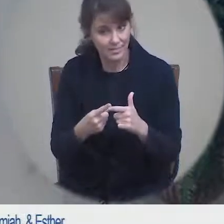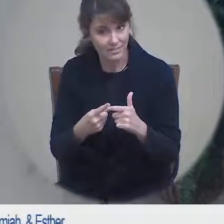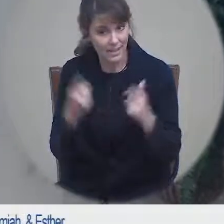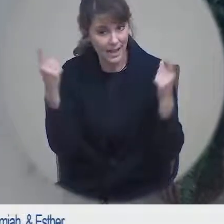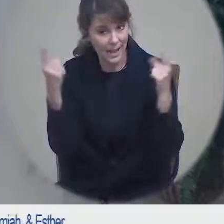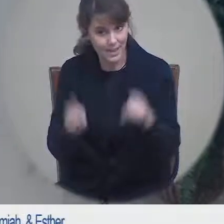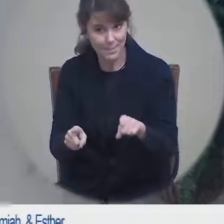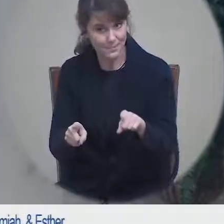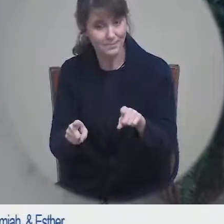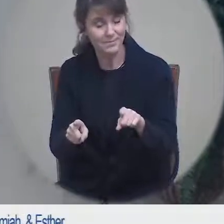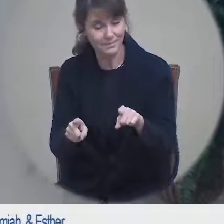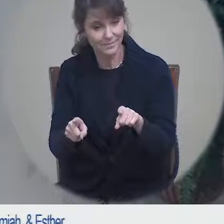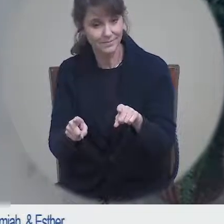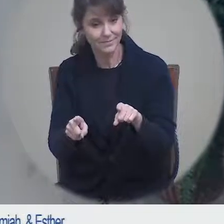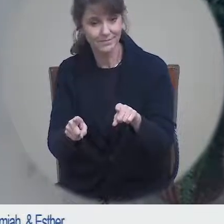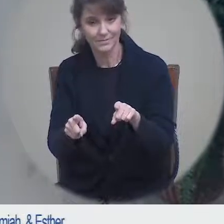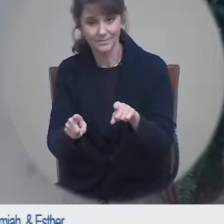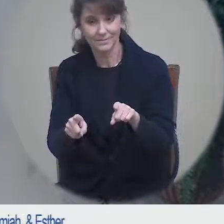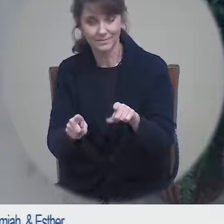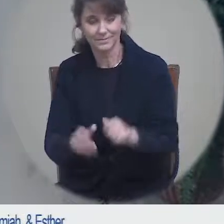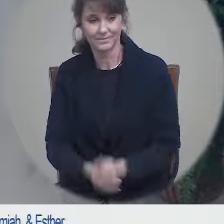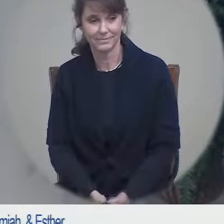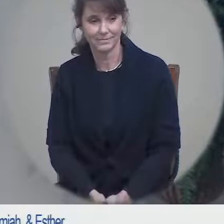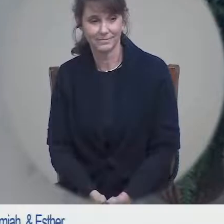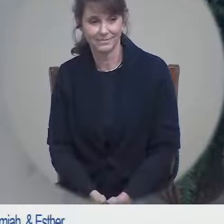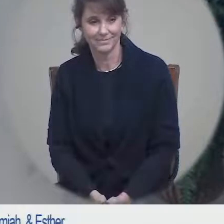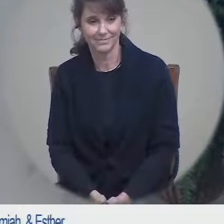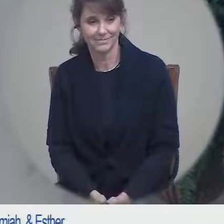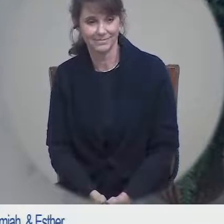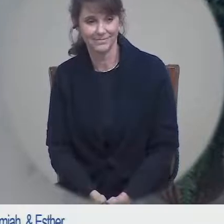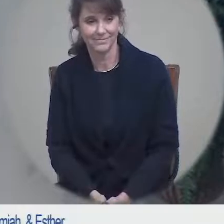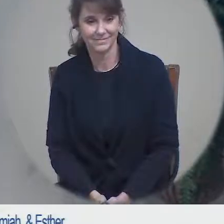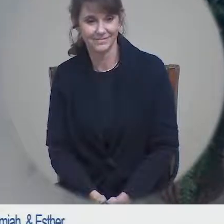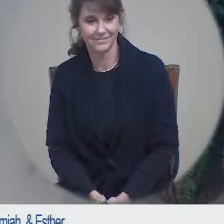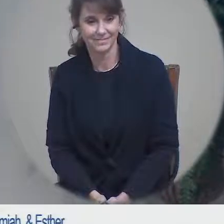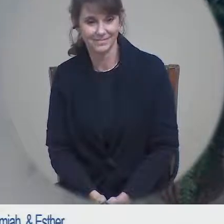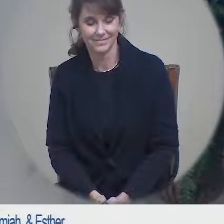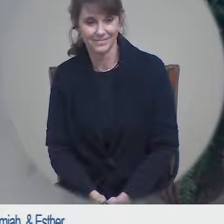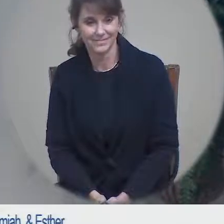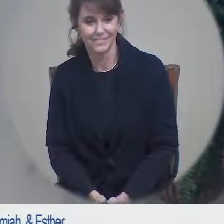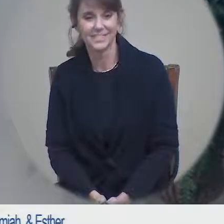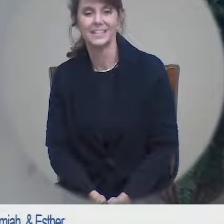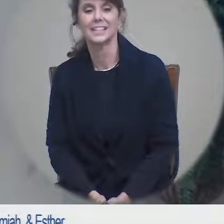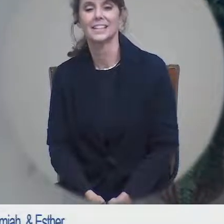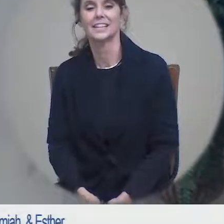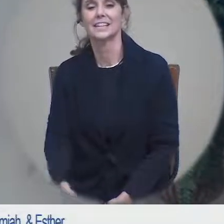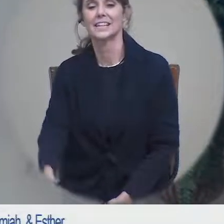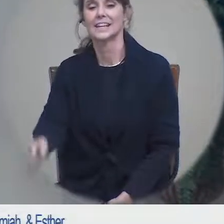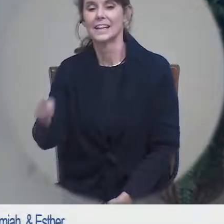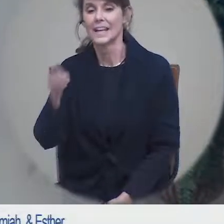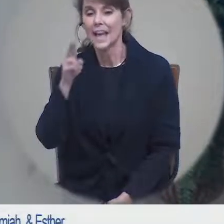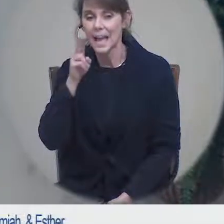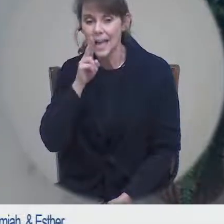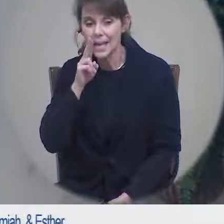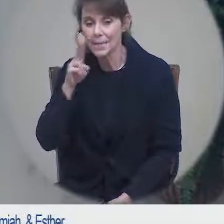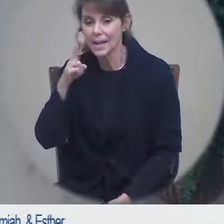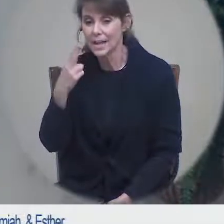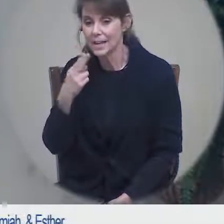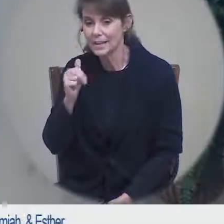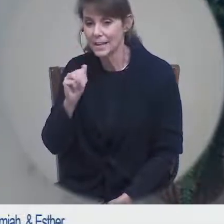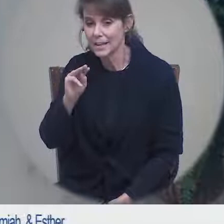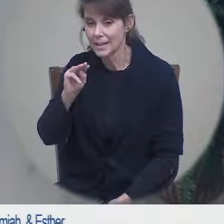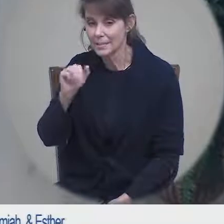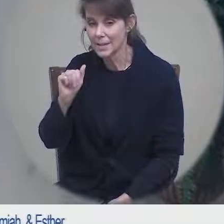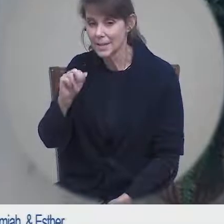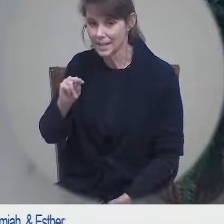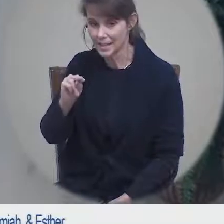so happens, no, it didn't just so happen. Haman was the one who was in the court that the call